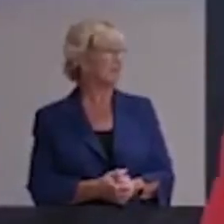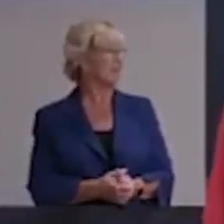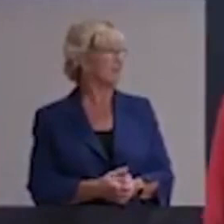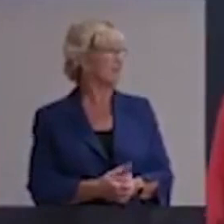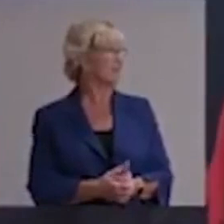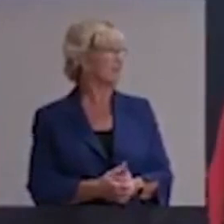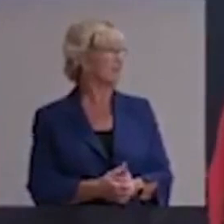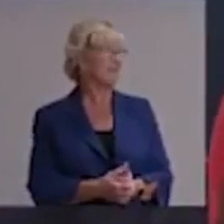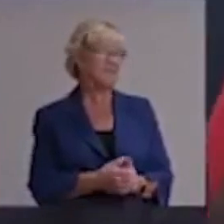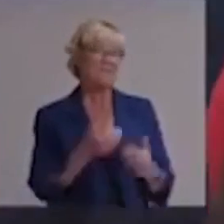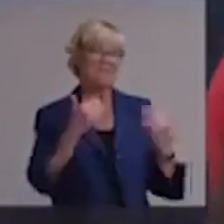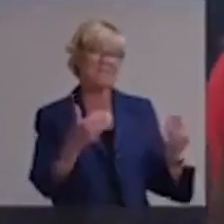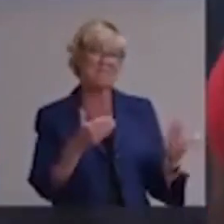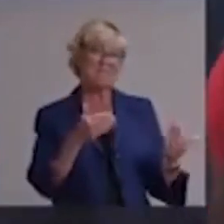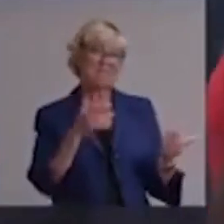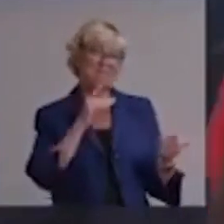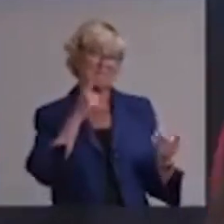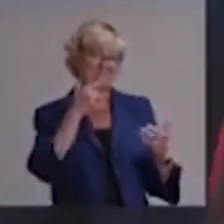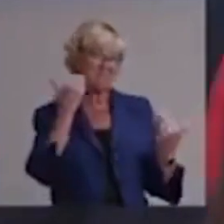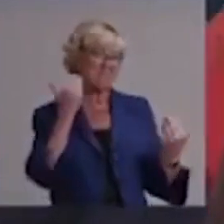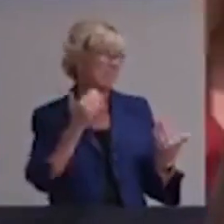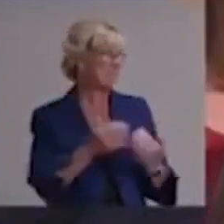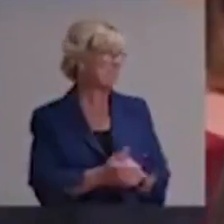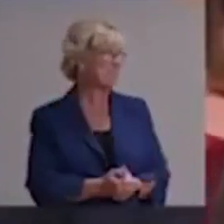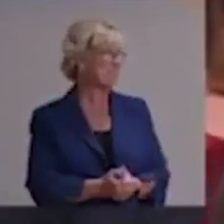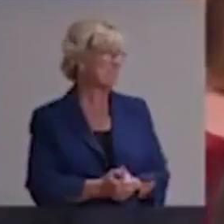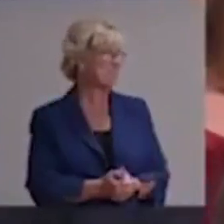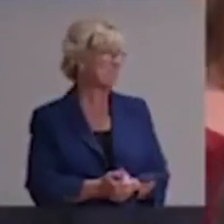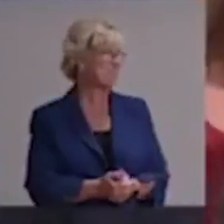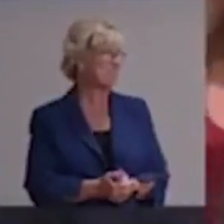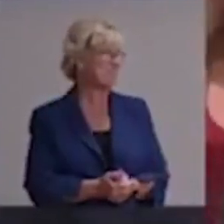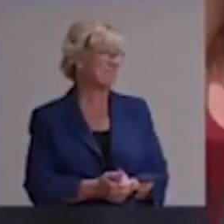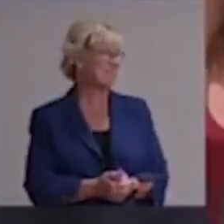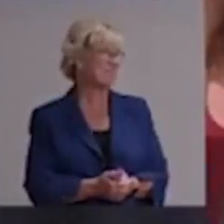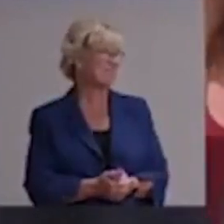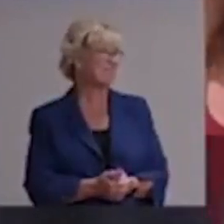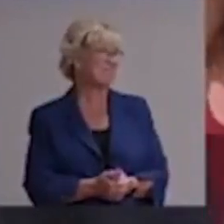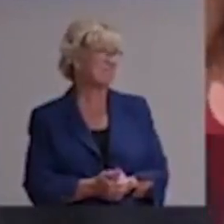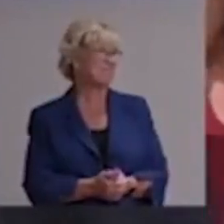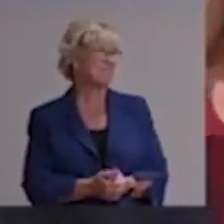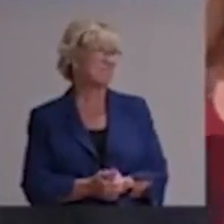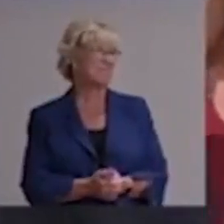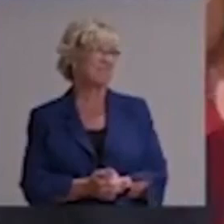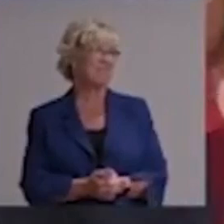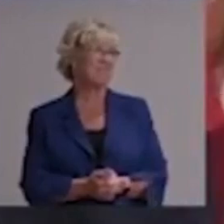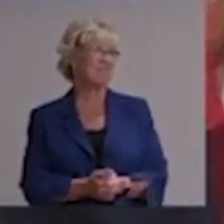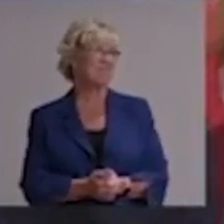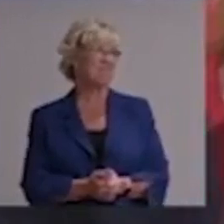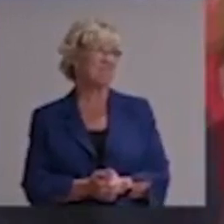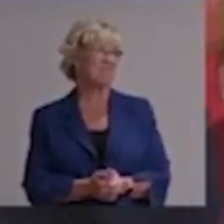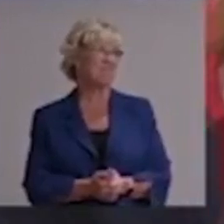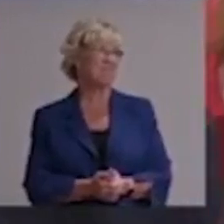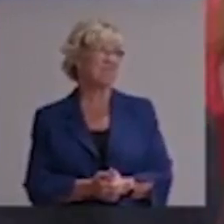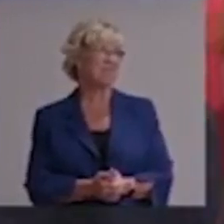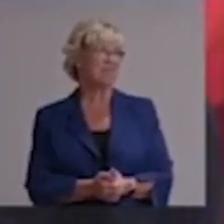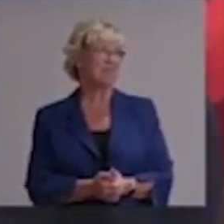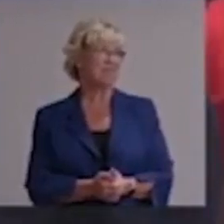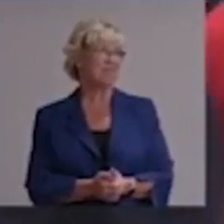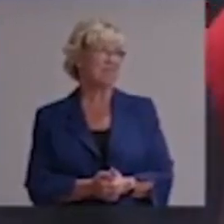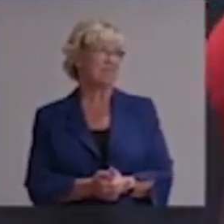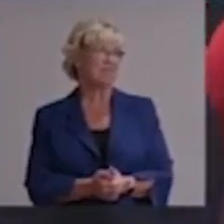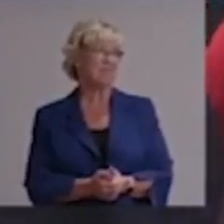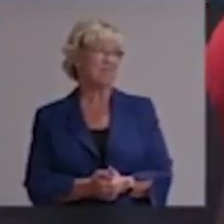SB2, which followed in the footsteps of New York and created so-called sensitive places